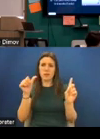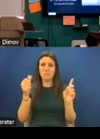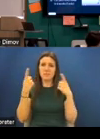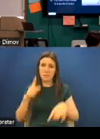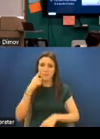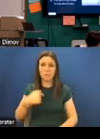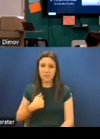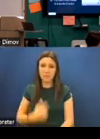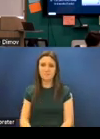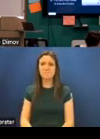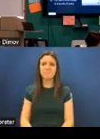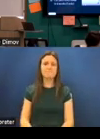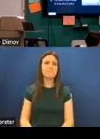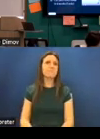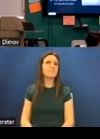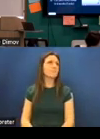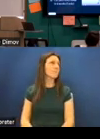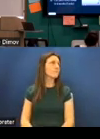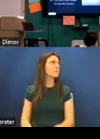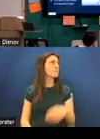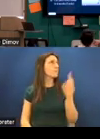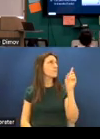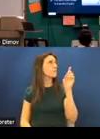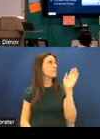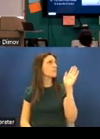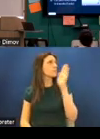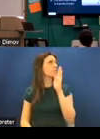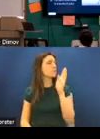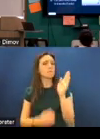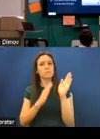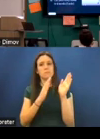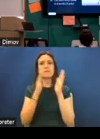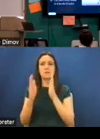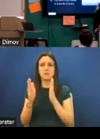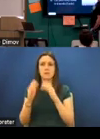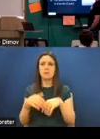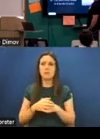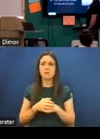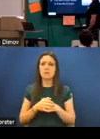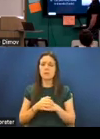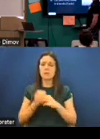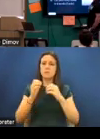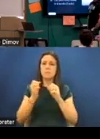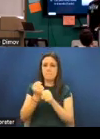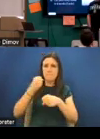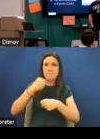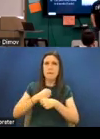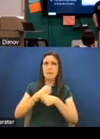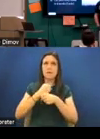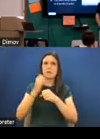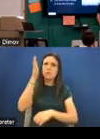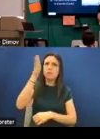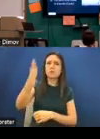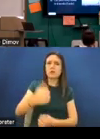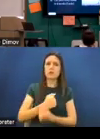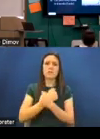my family. So. Good. Touching. Okay. Construct your future. Love never quits.